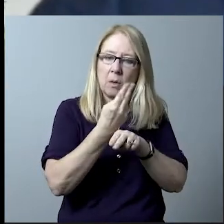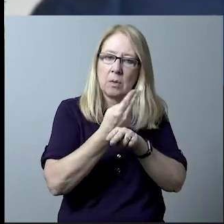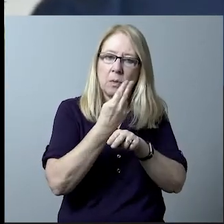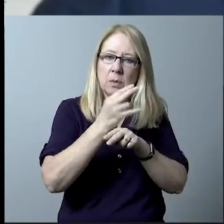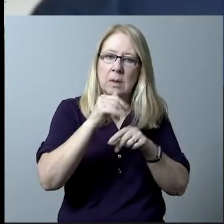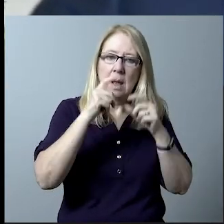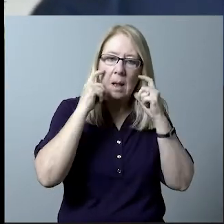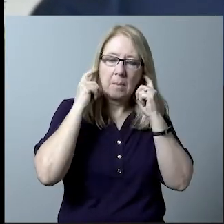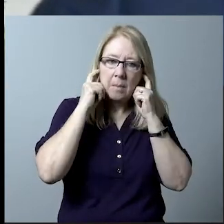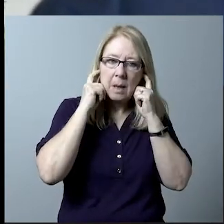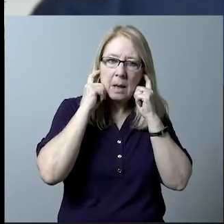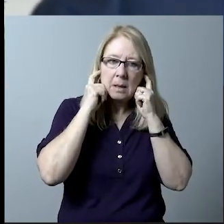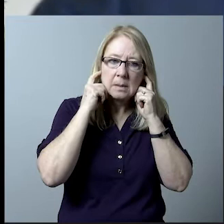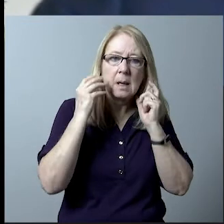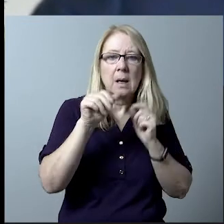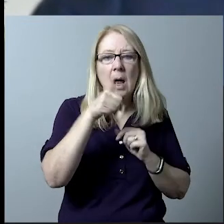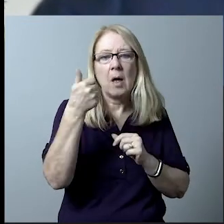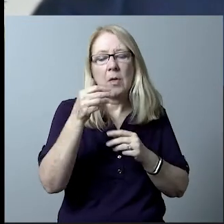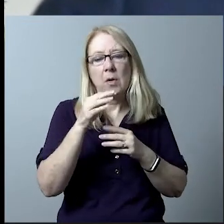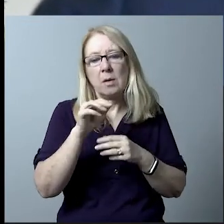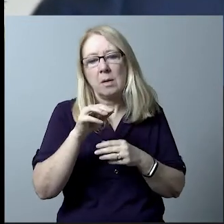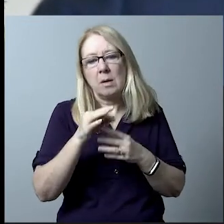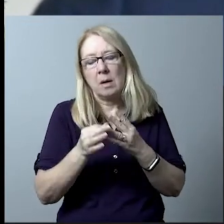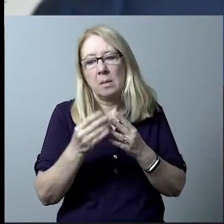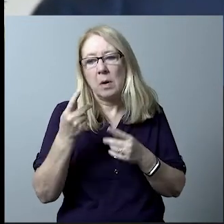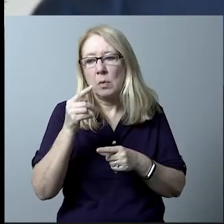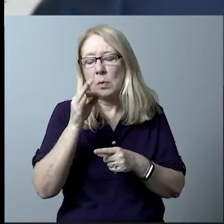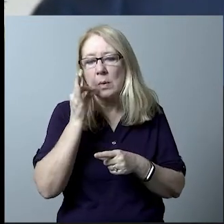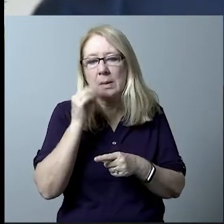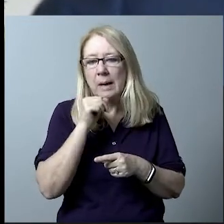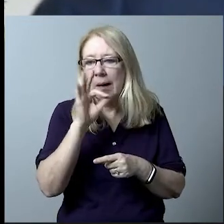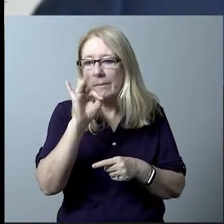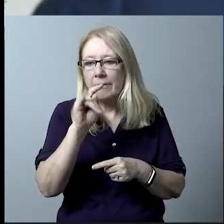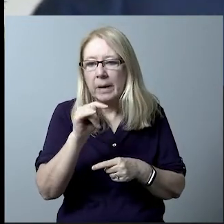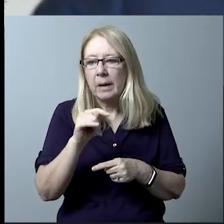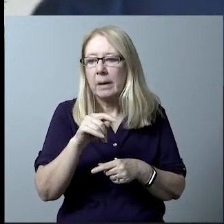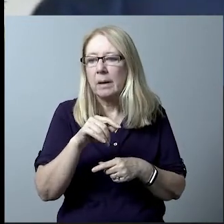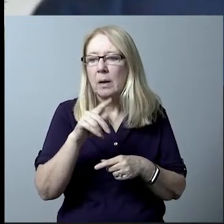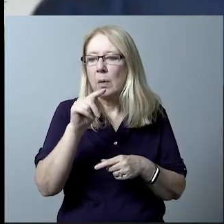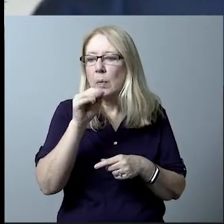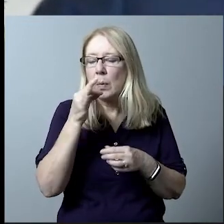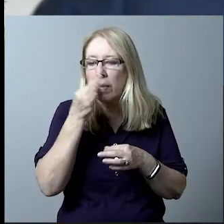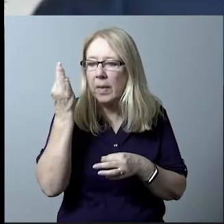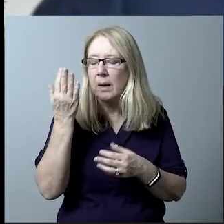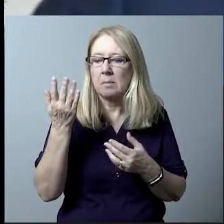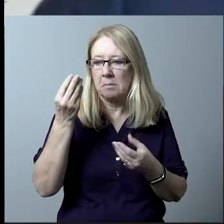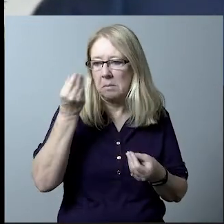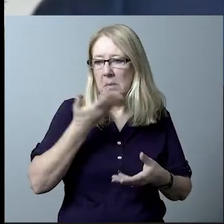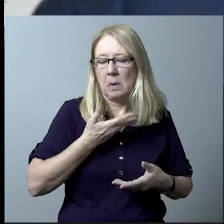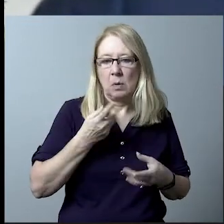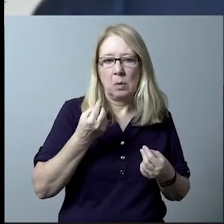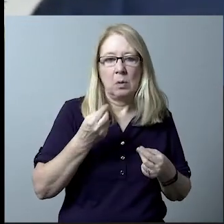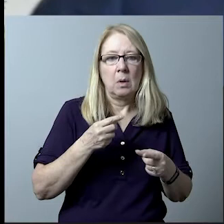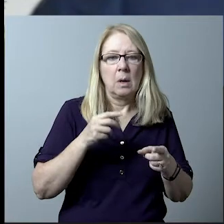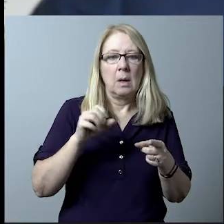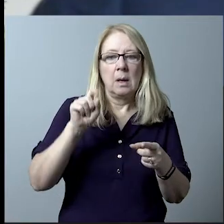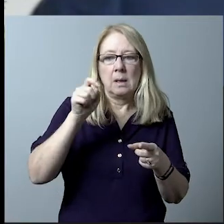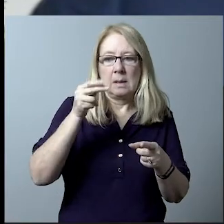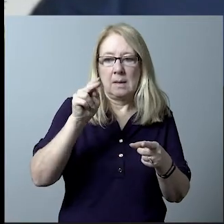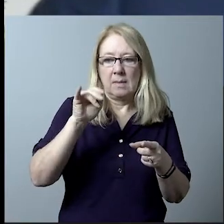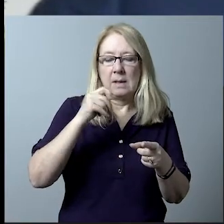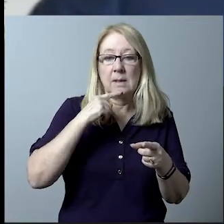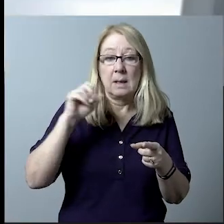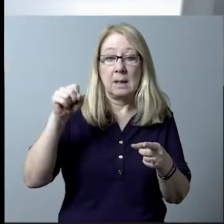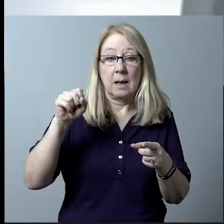how we can appropriately wear those face coverings, and then some other alternatives? People asking if it's too thin or doesn't fit me right, what are my other options? So.